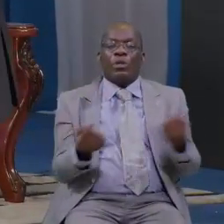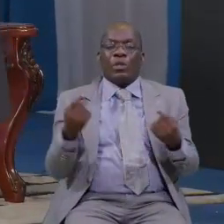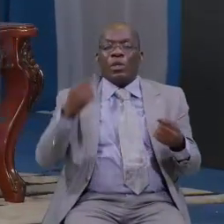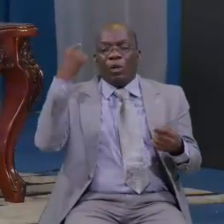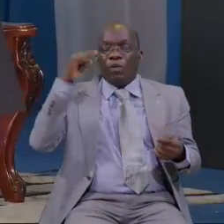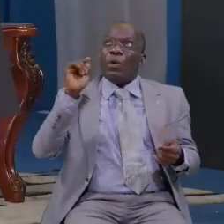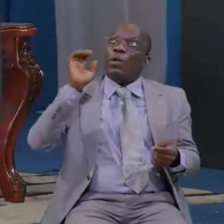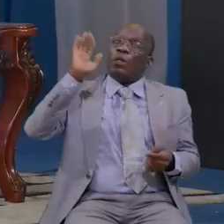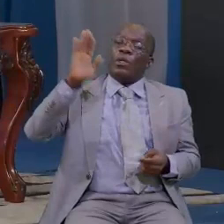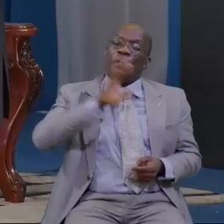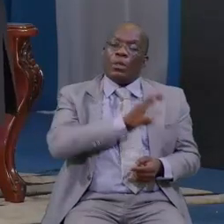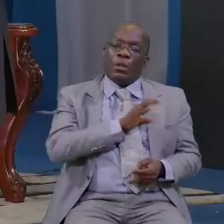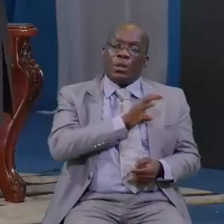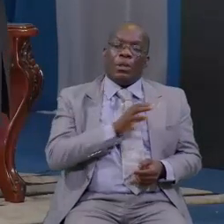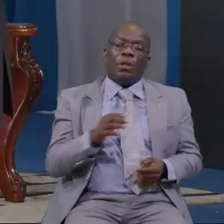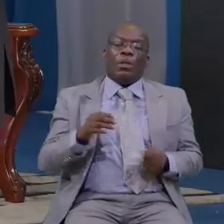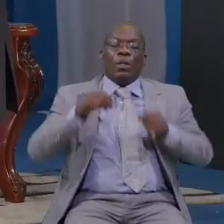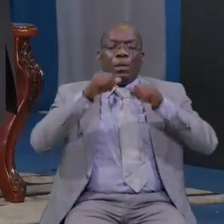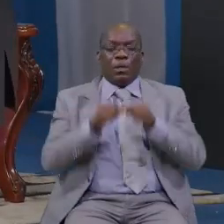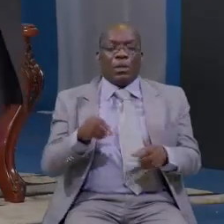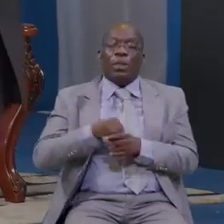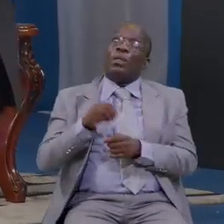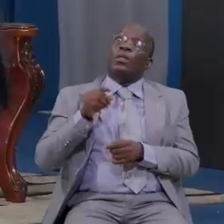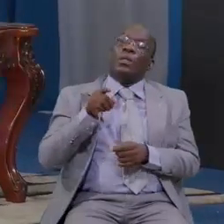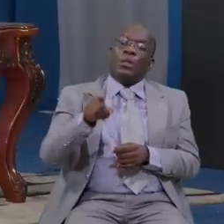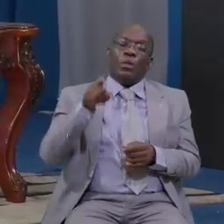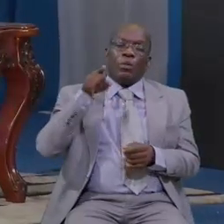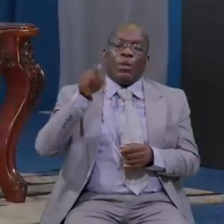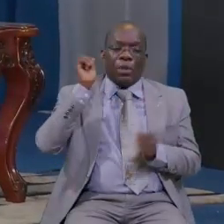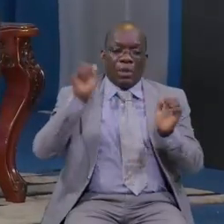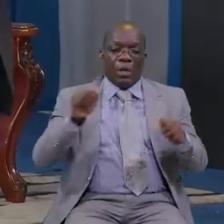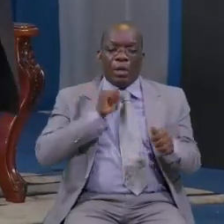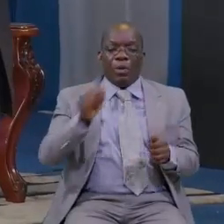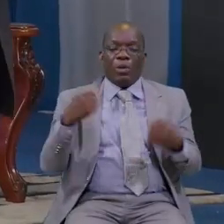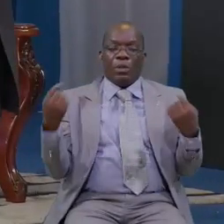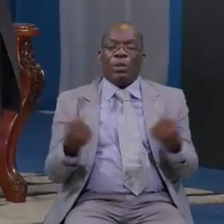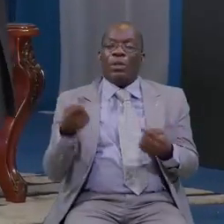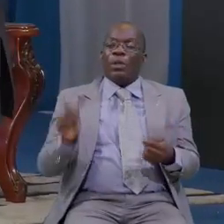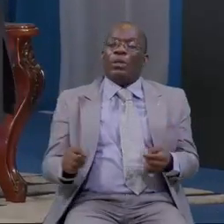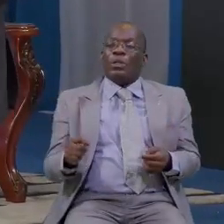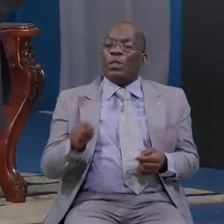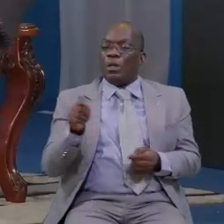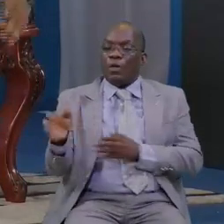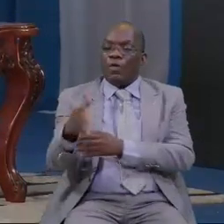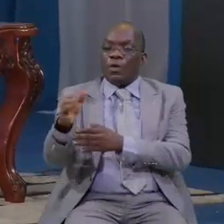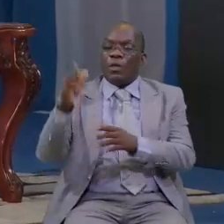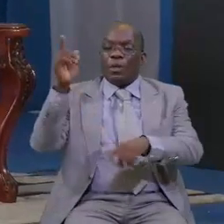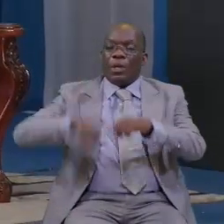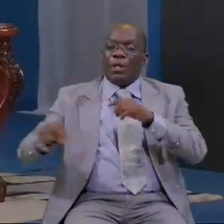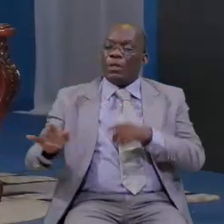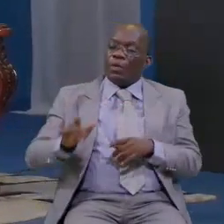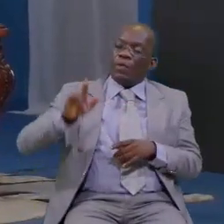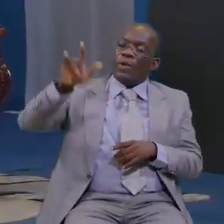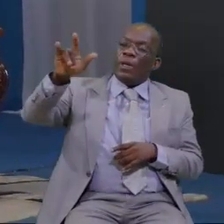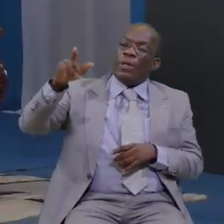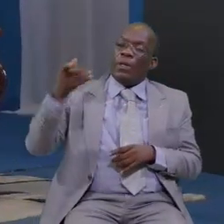he cannot sin. Like the fish cannot fly, like the